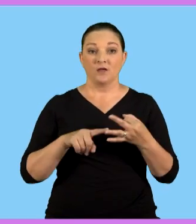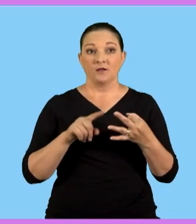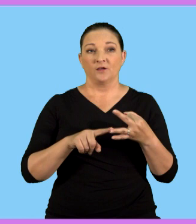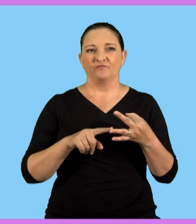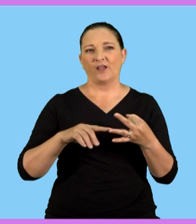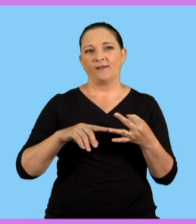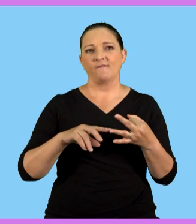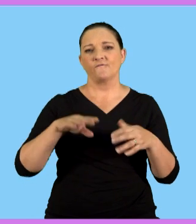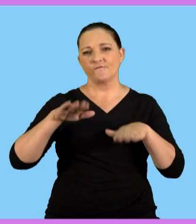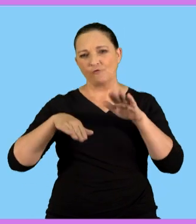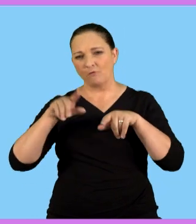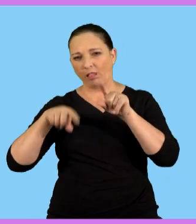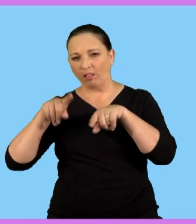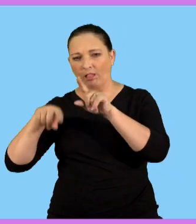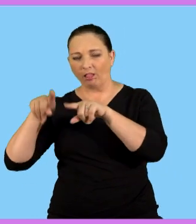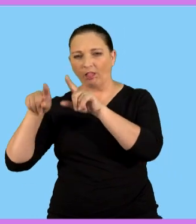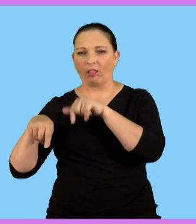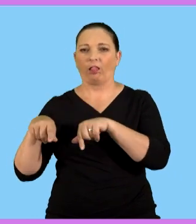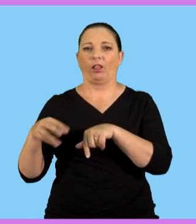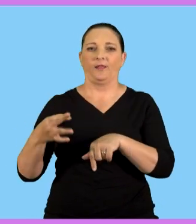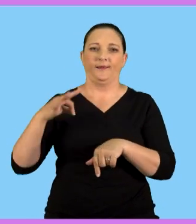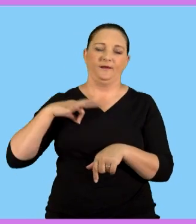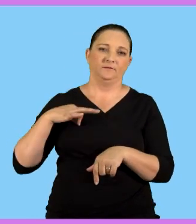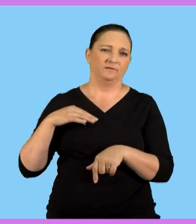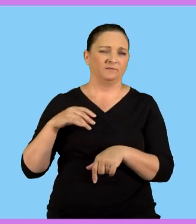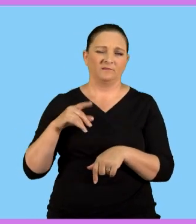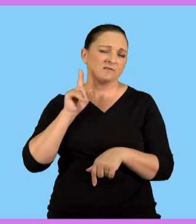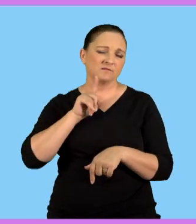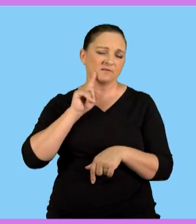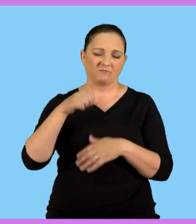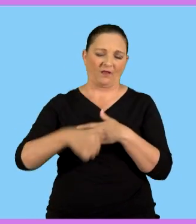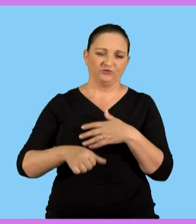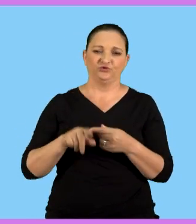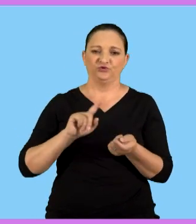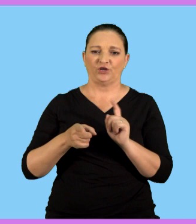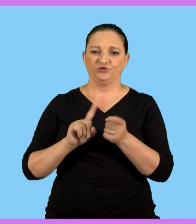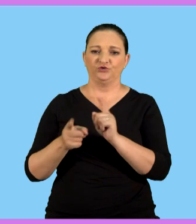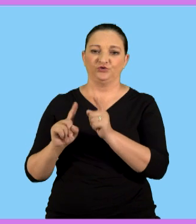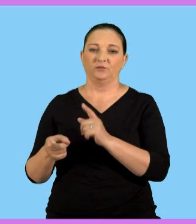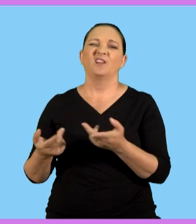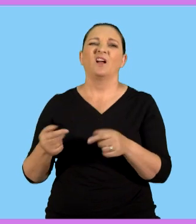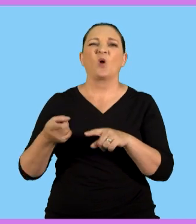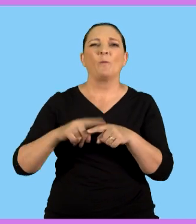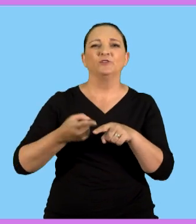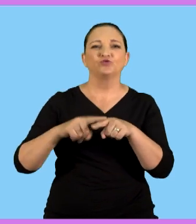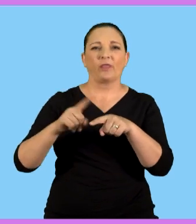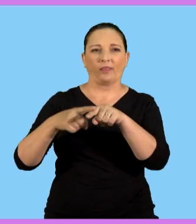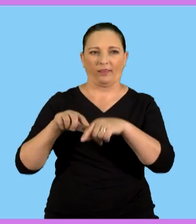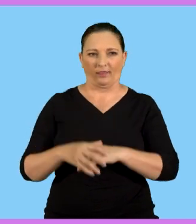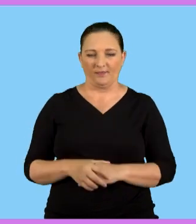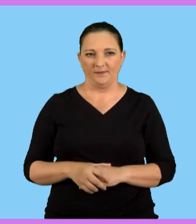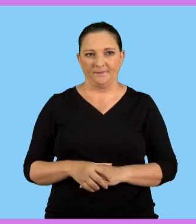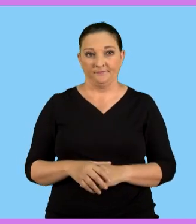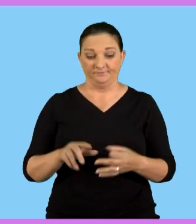Variable income, an income received that changes every month. For example, commission. So